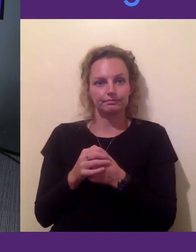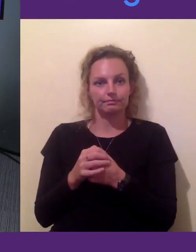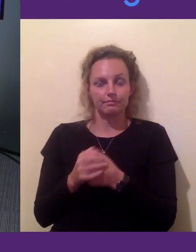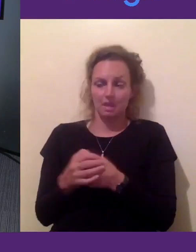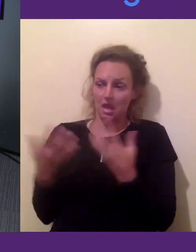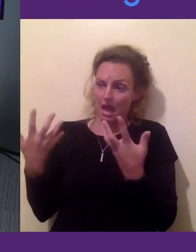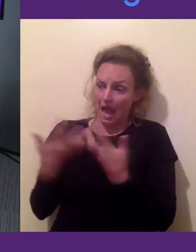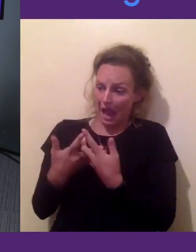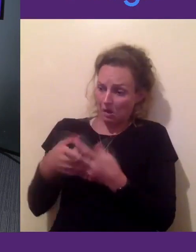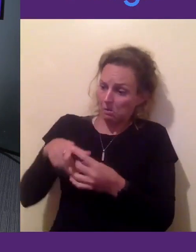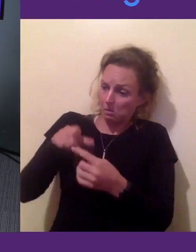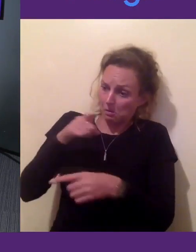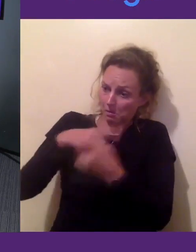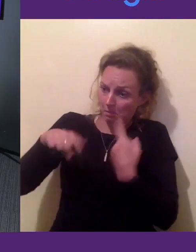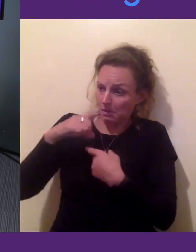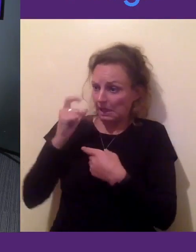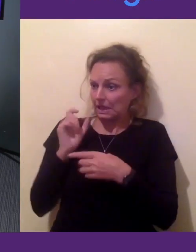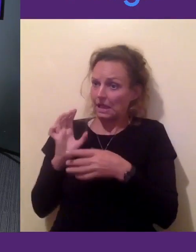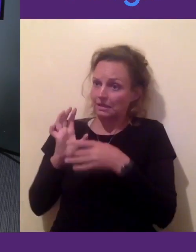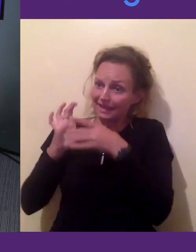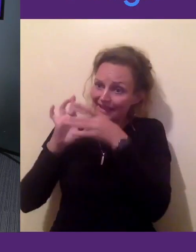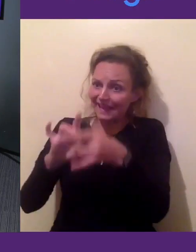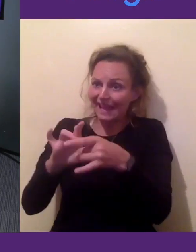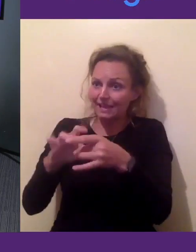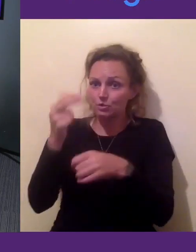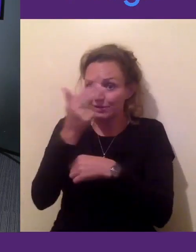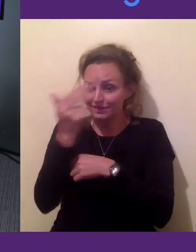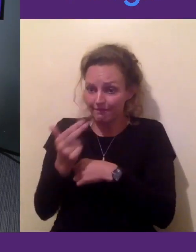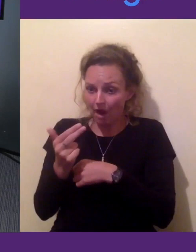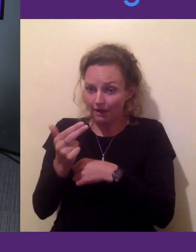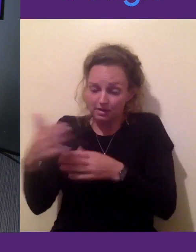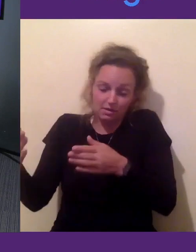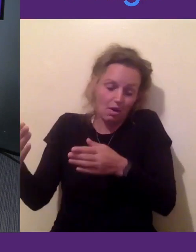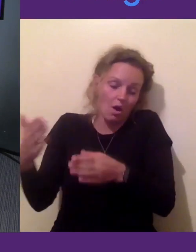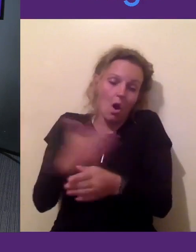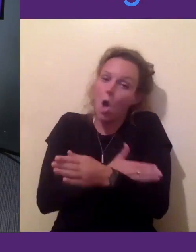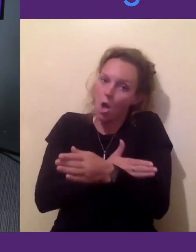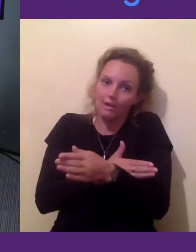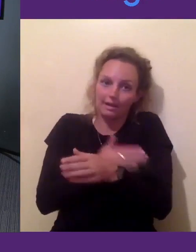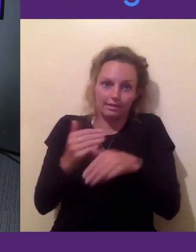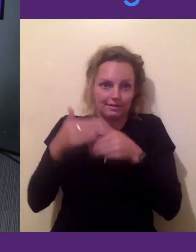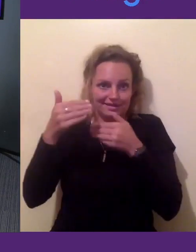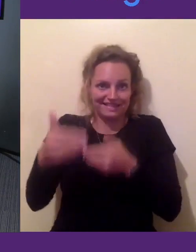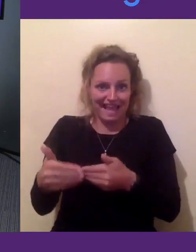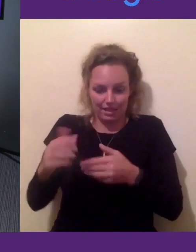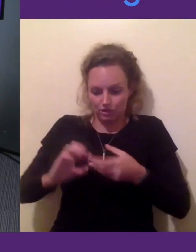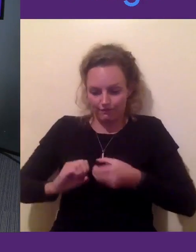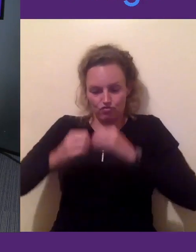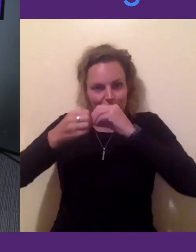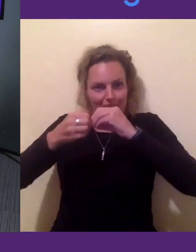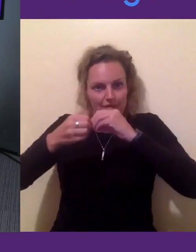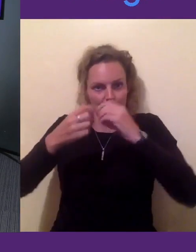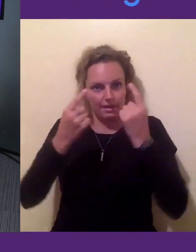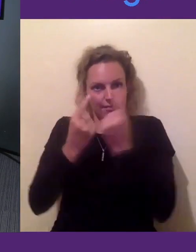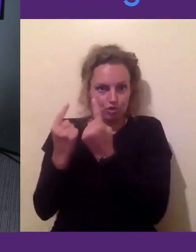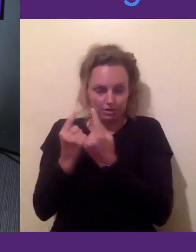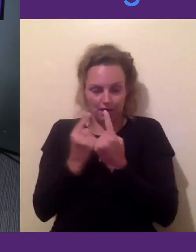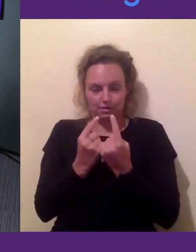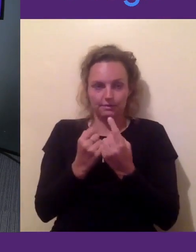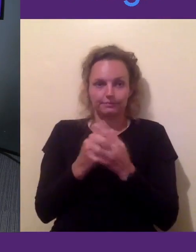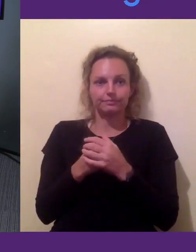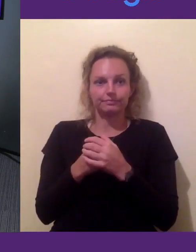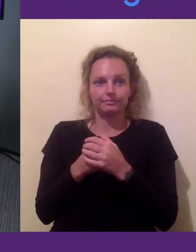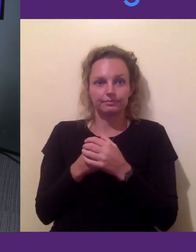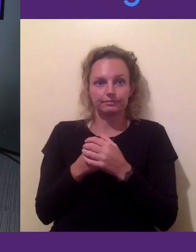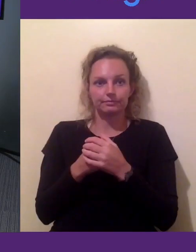the earliest possible phase of a project? I have a belief that design can make every conversation, but it seems to be left